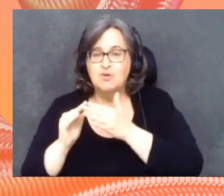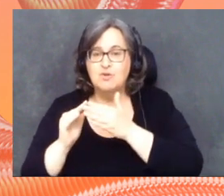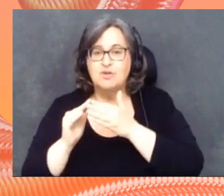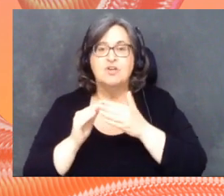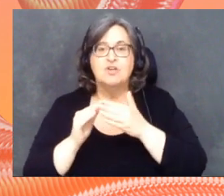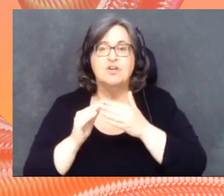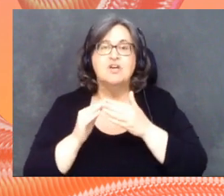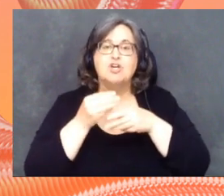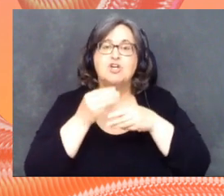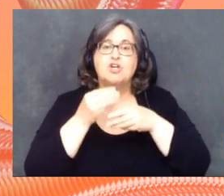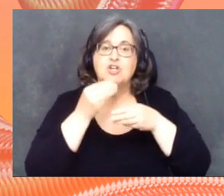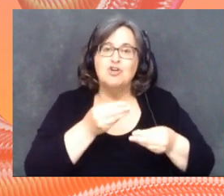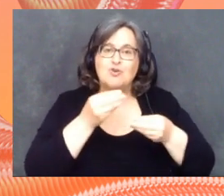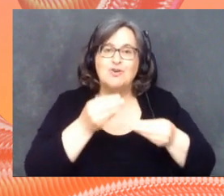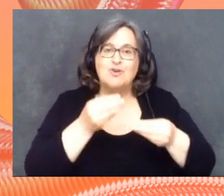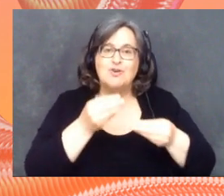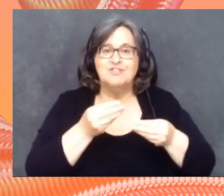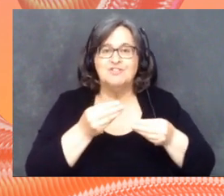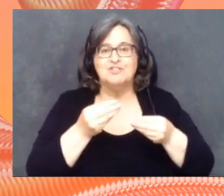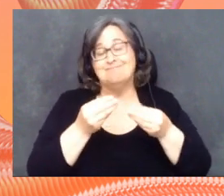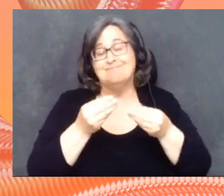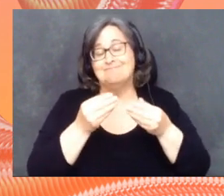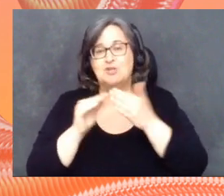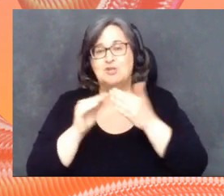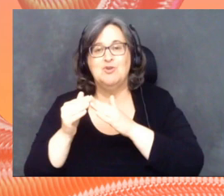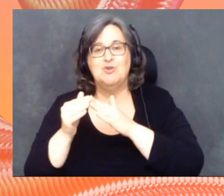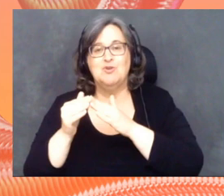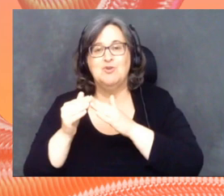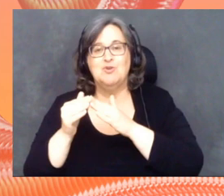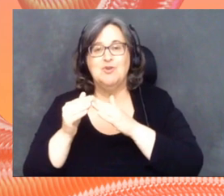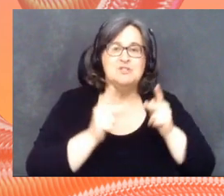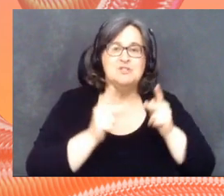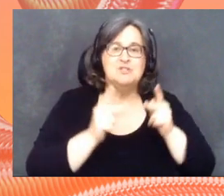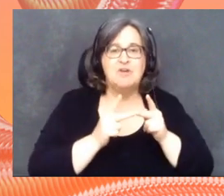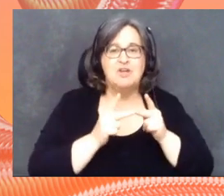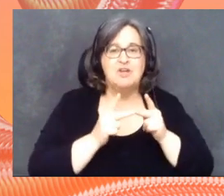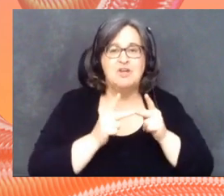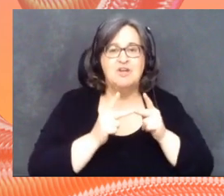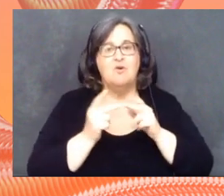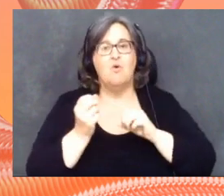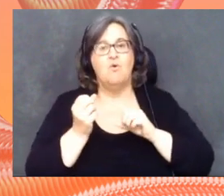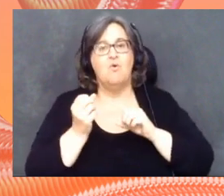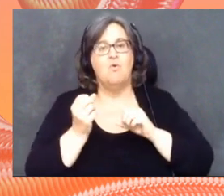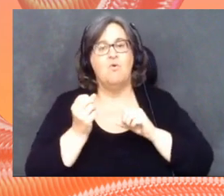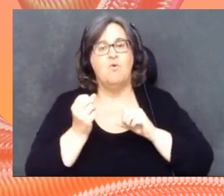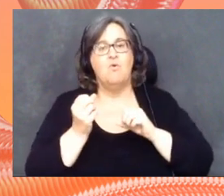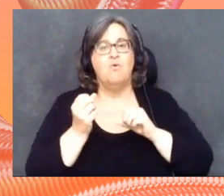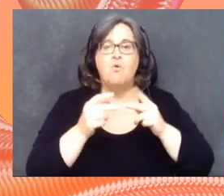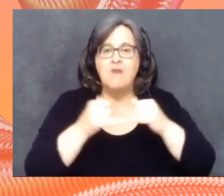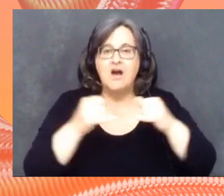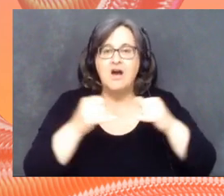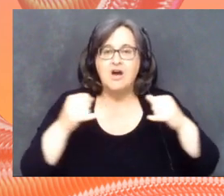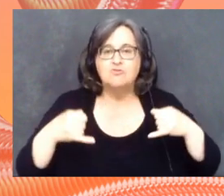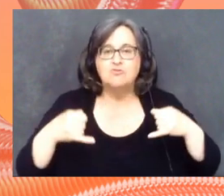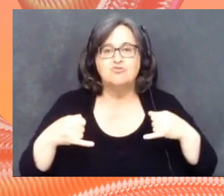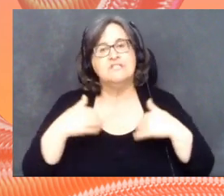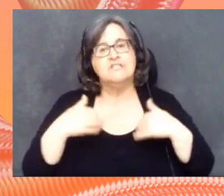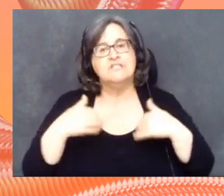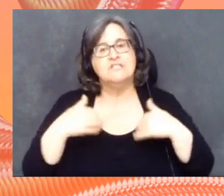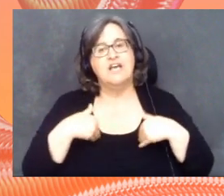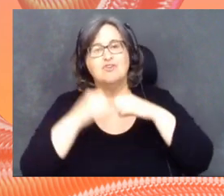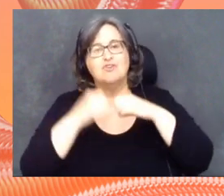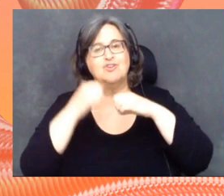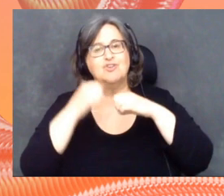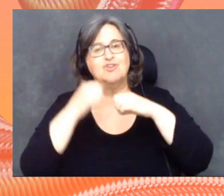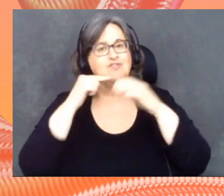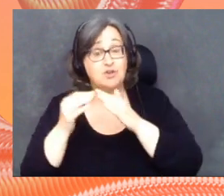community, build space, hold boundaries, hold the structure for community, so that community